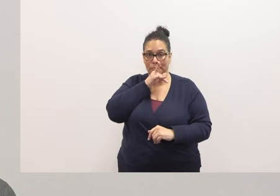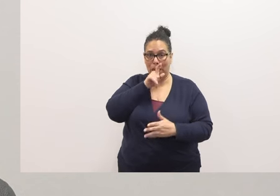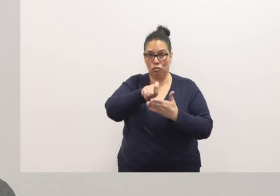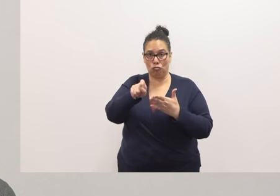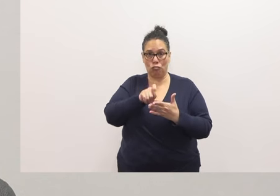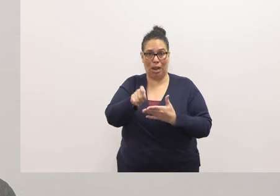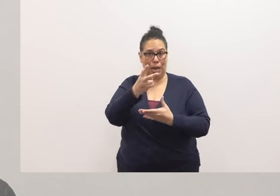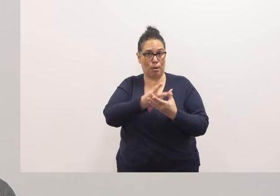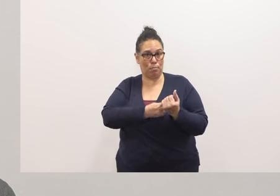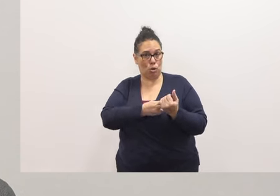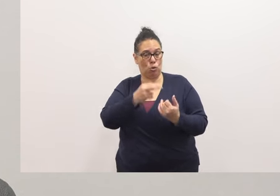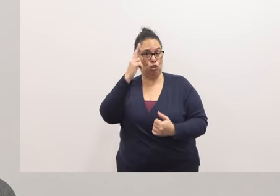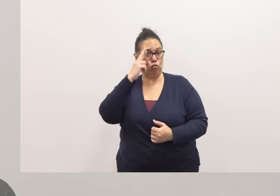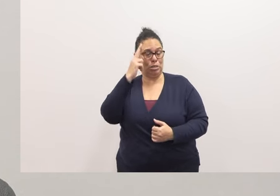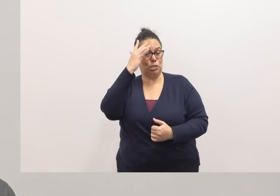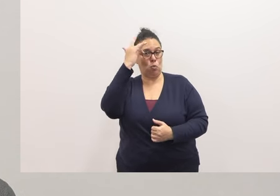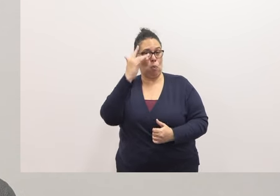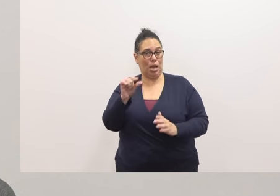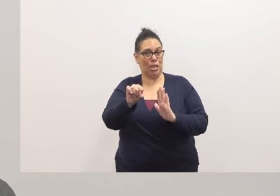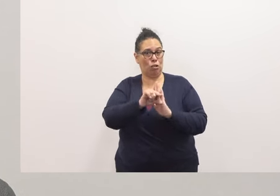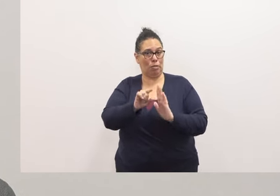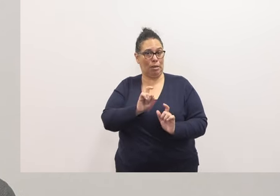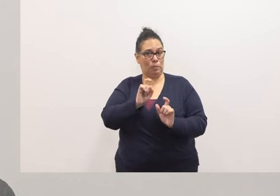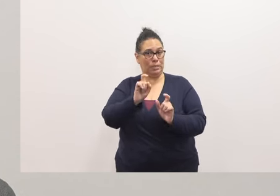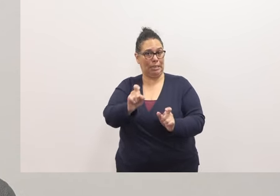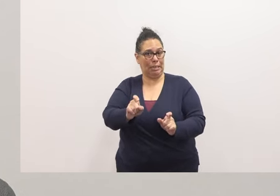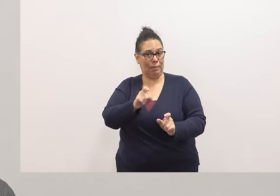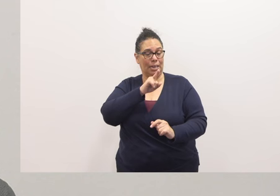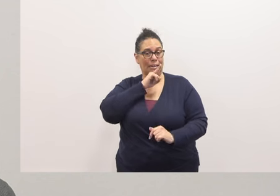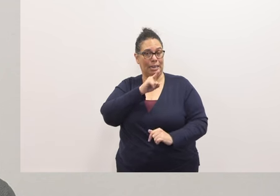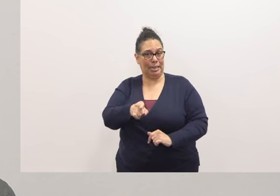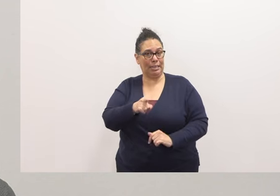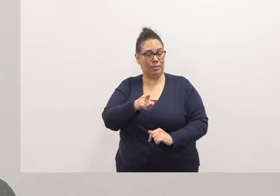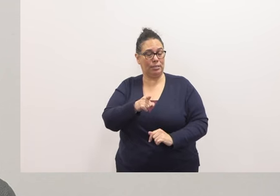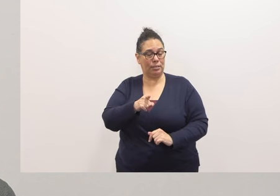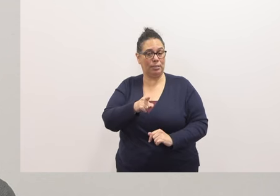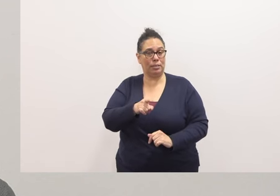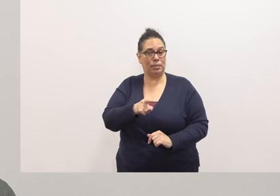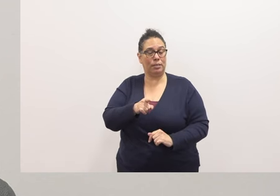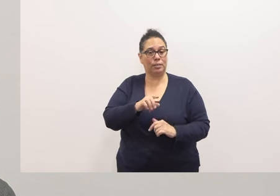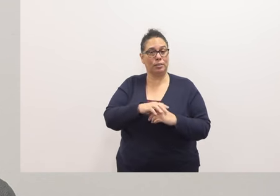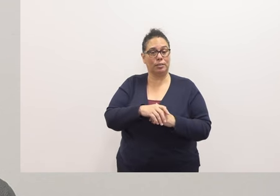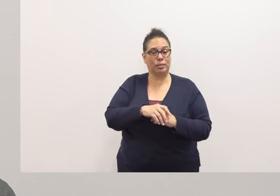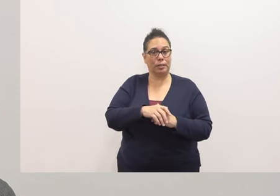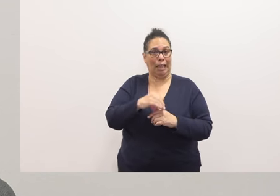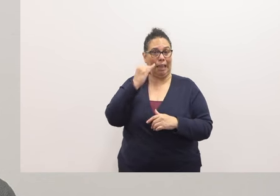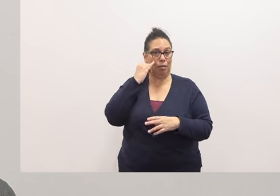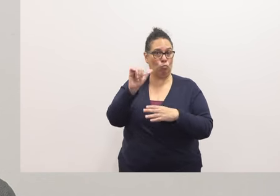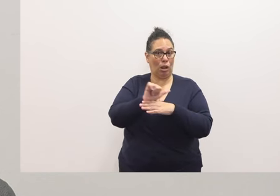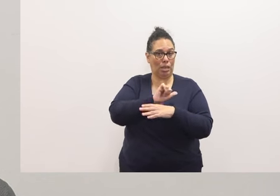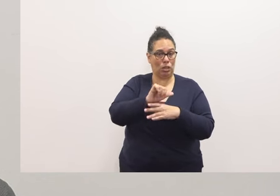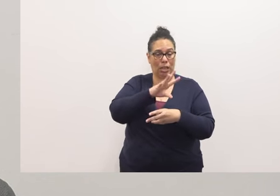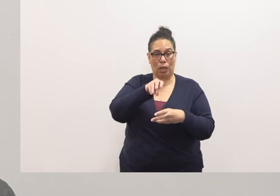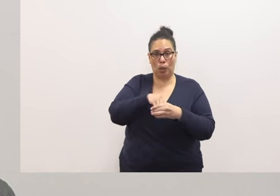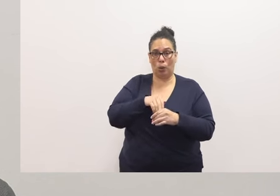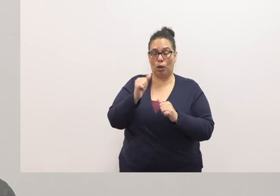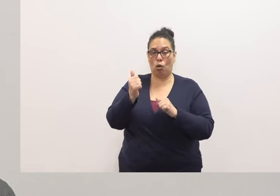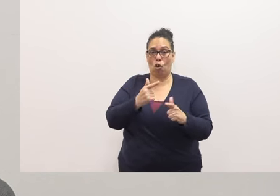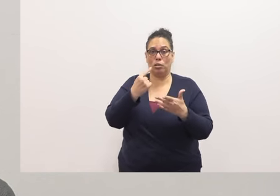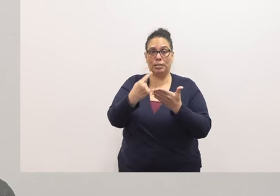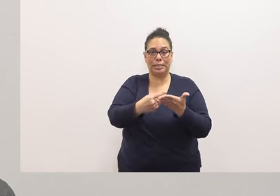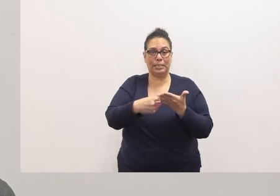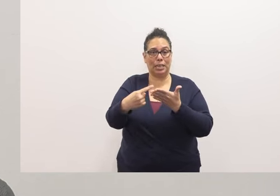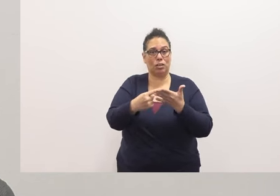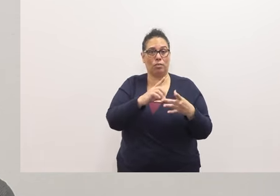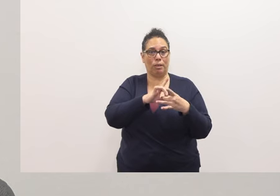or both, the reasons for which the grade was given and is, to the extent practicable, included in all discussions relating to